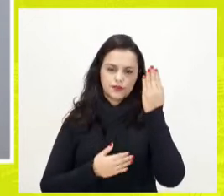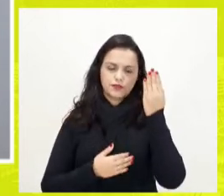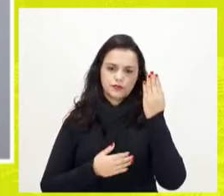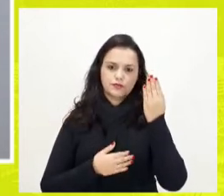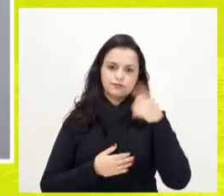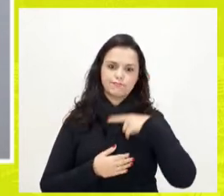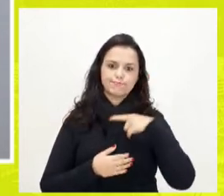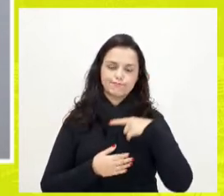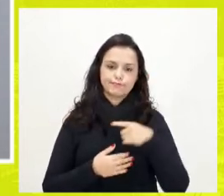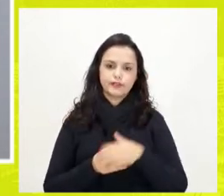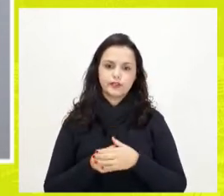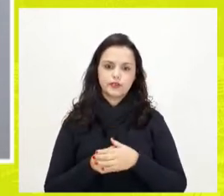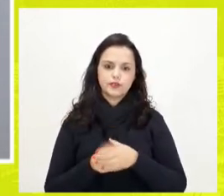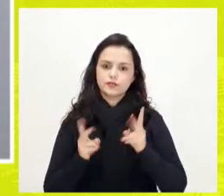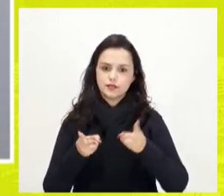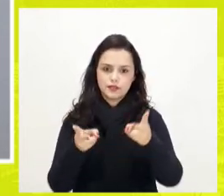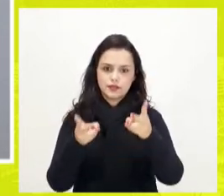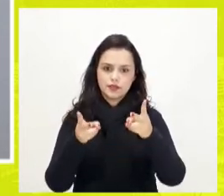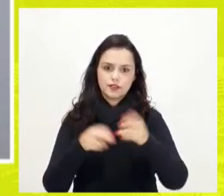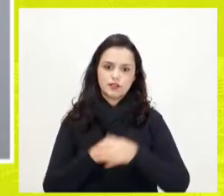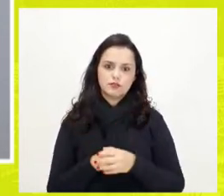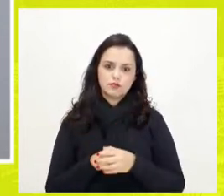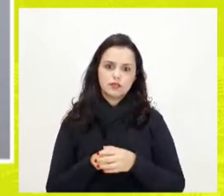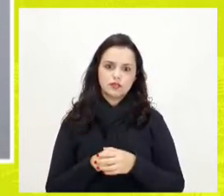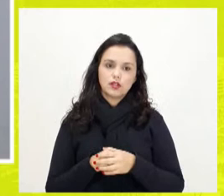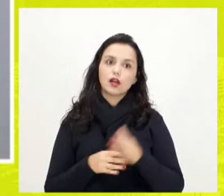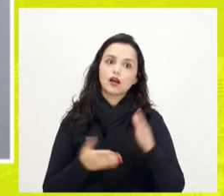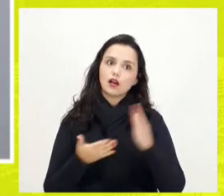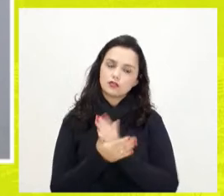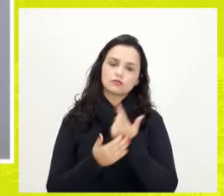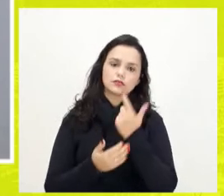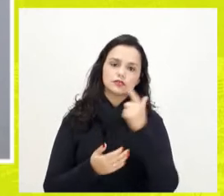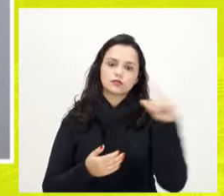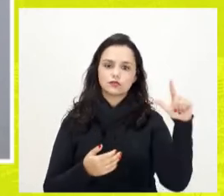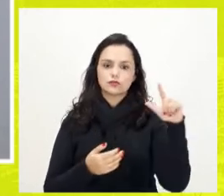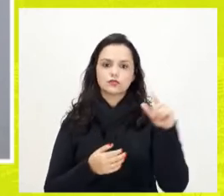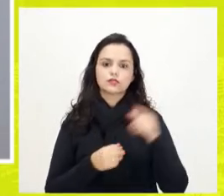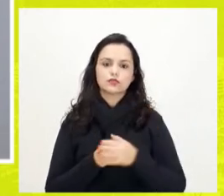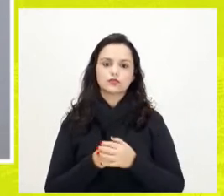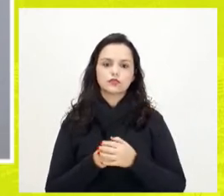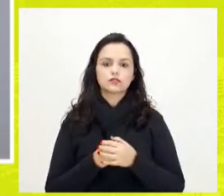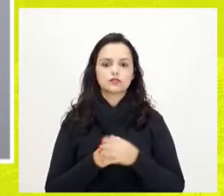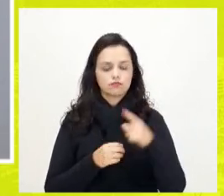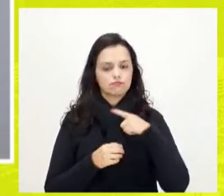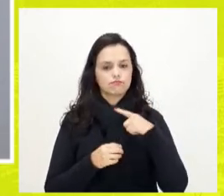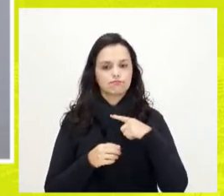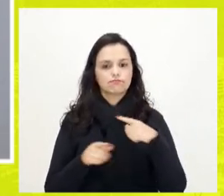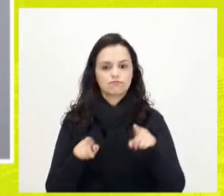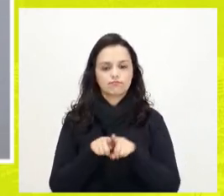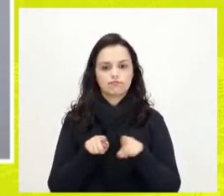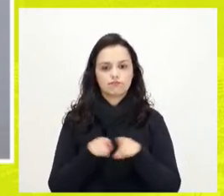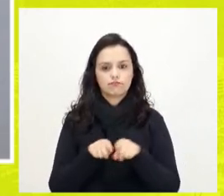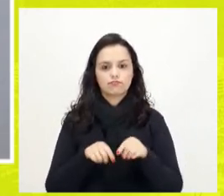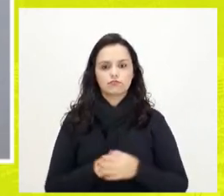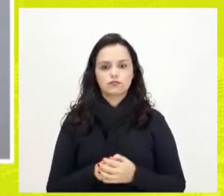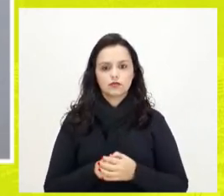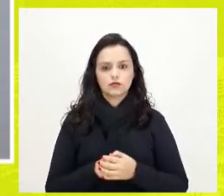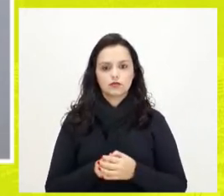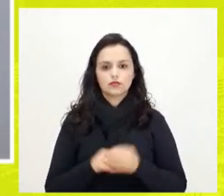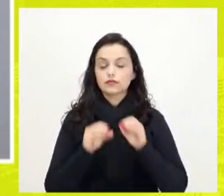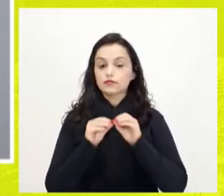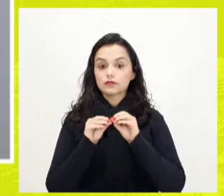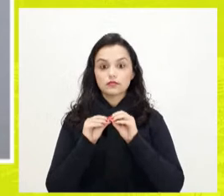happening severely uh not to mention others that are very uh damaging